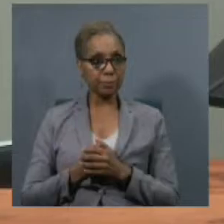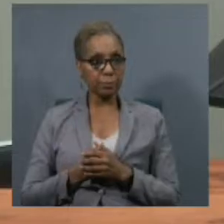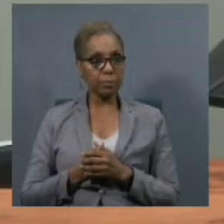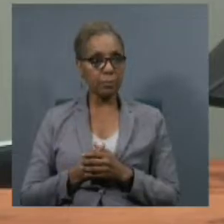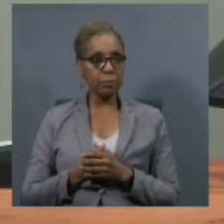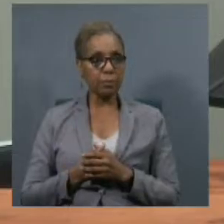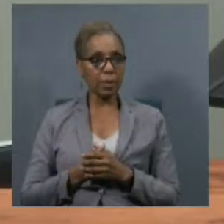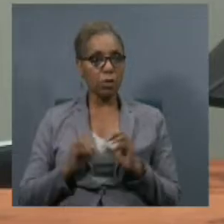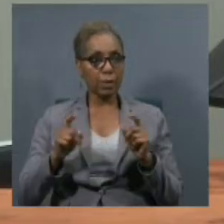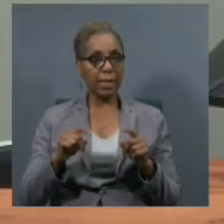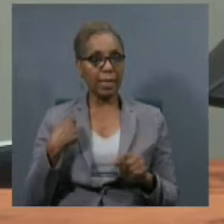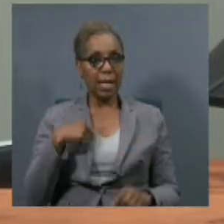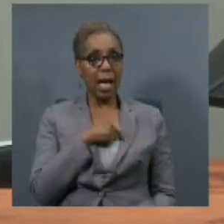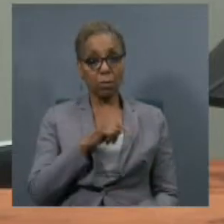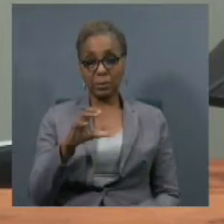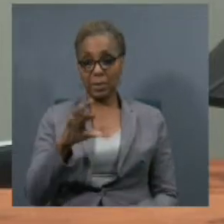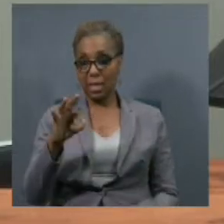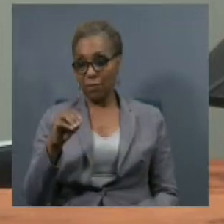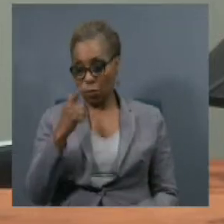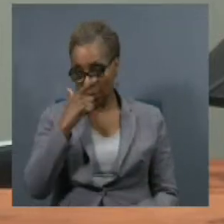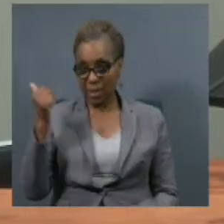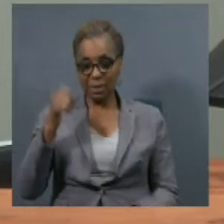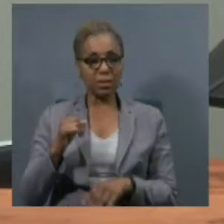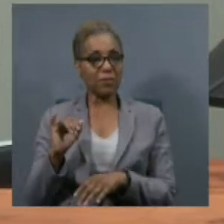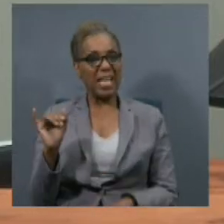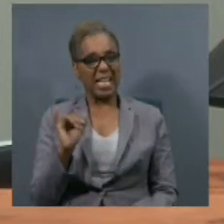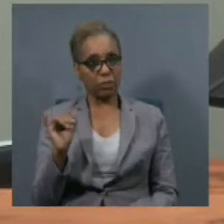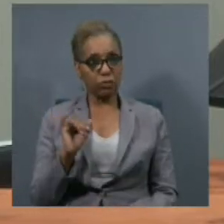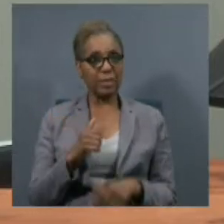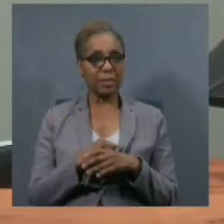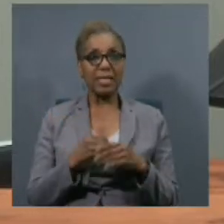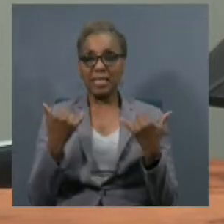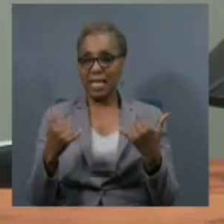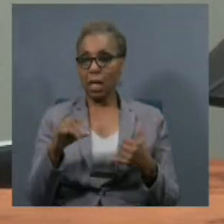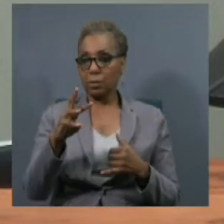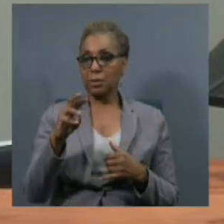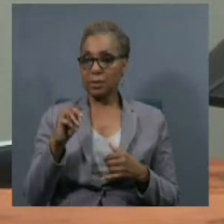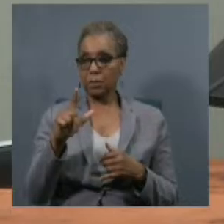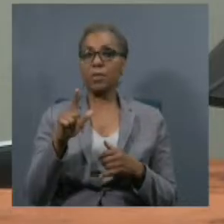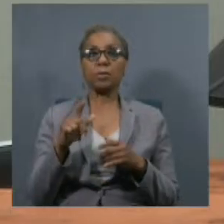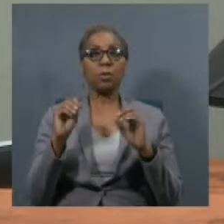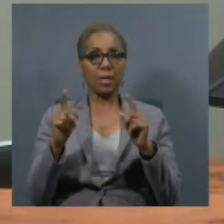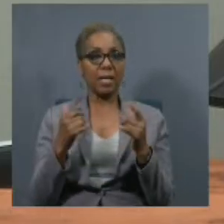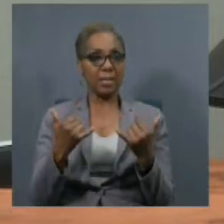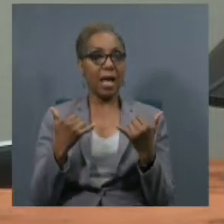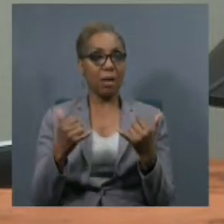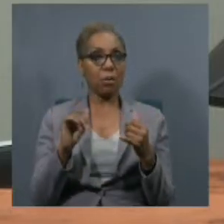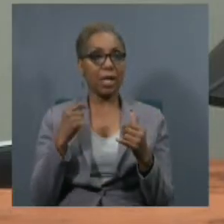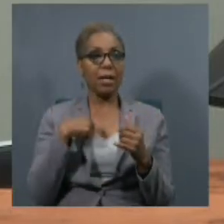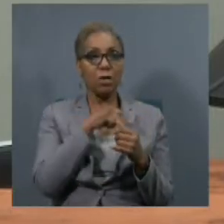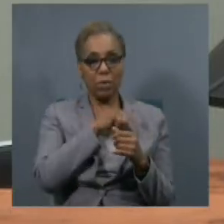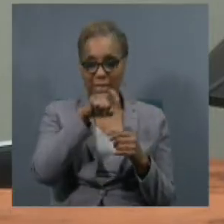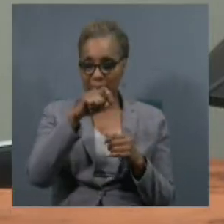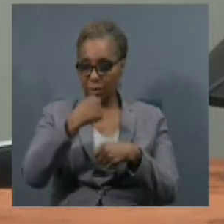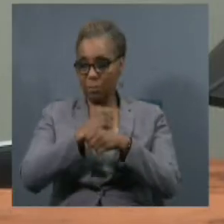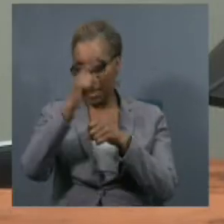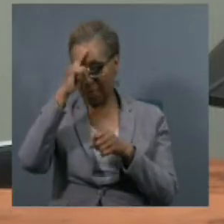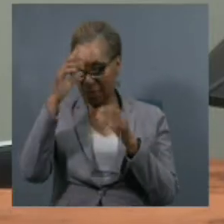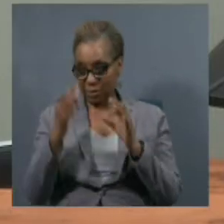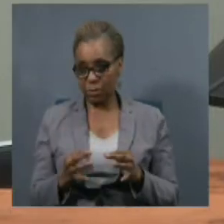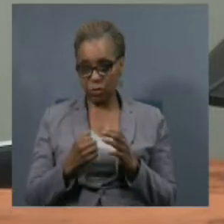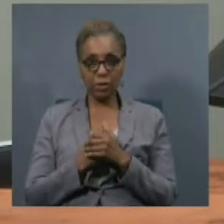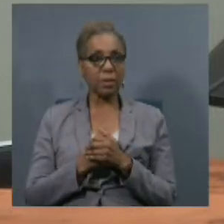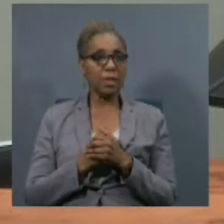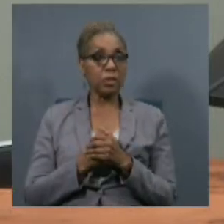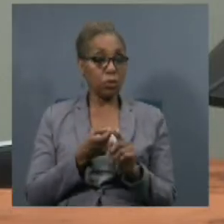Our CFO just said it's probably because of interest, it's now $6 million. So we do need to make a decision. So if